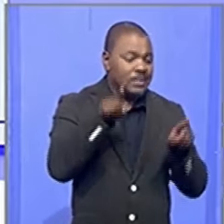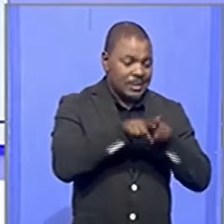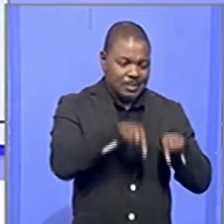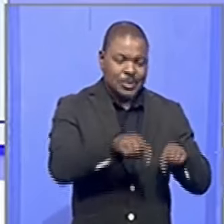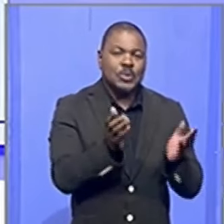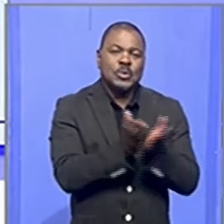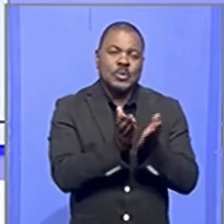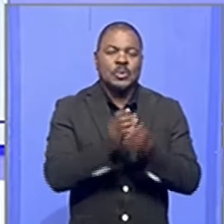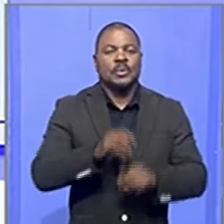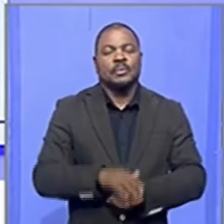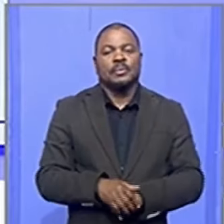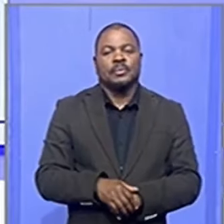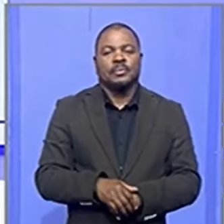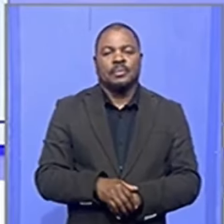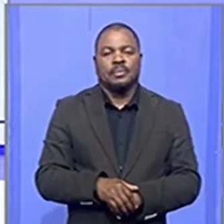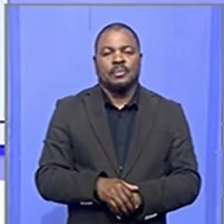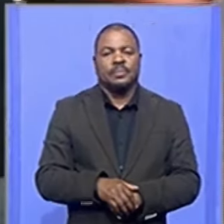seo.